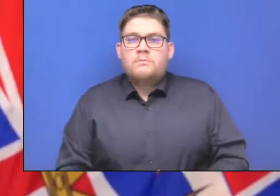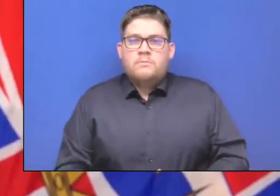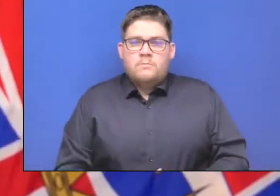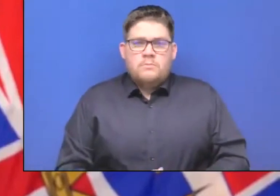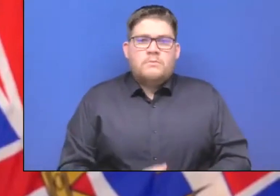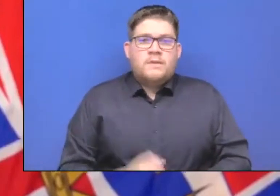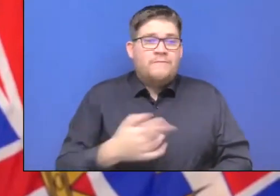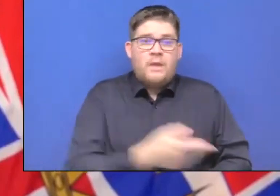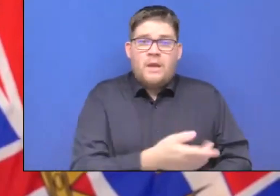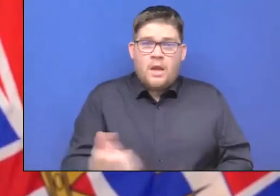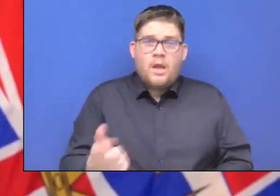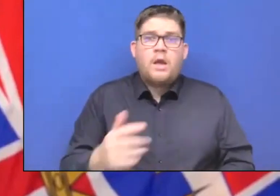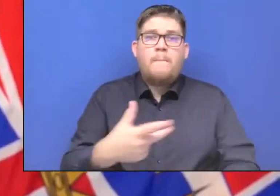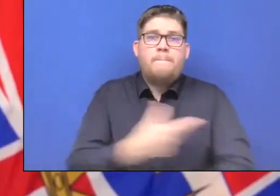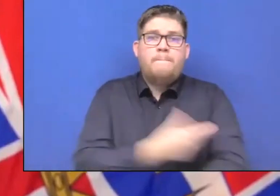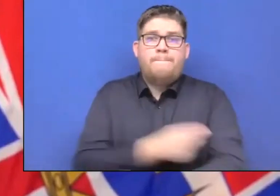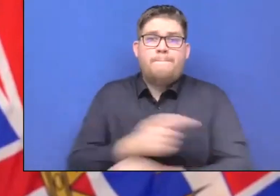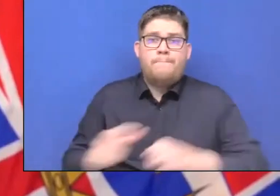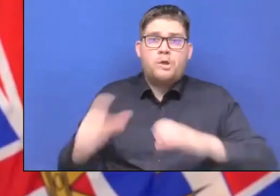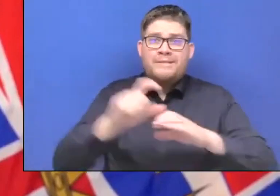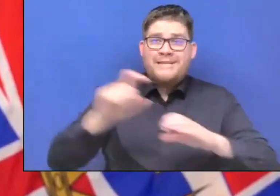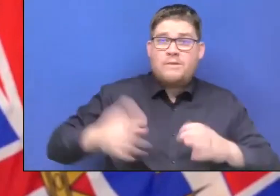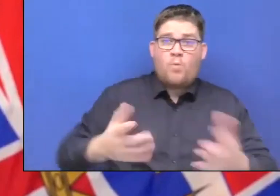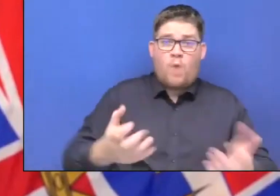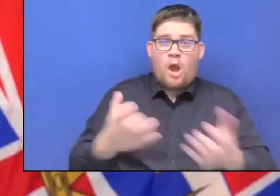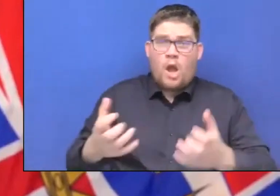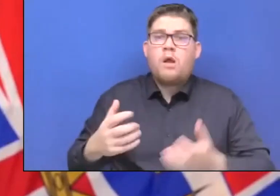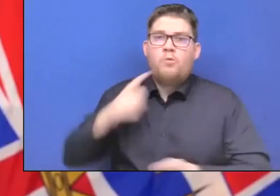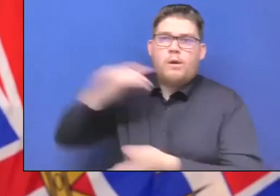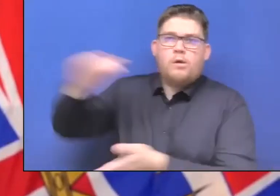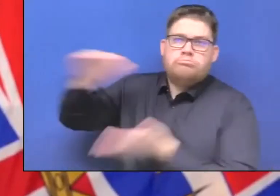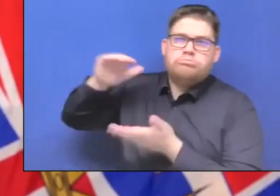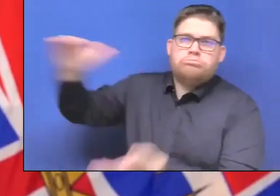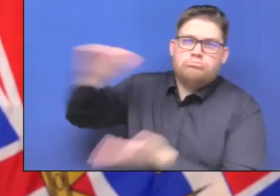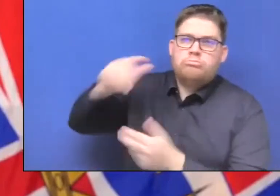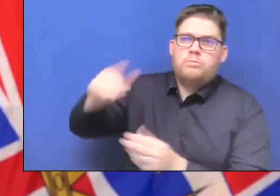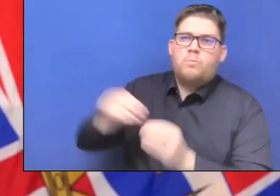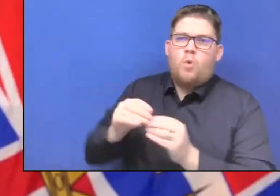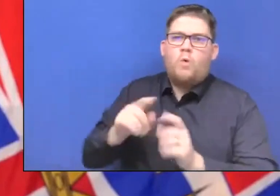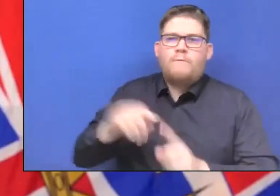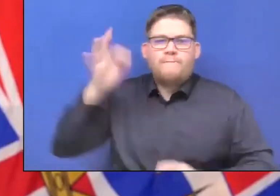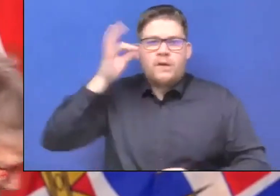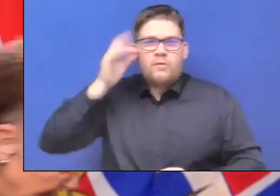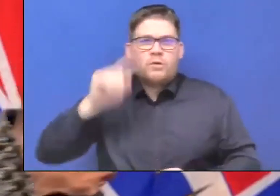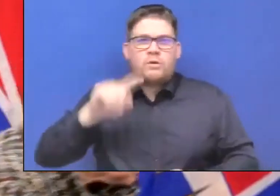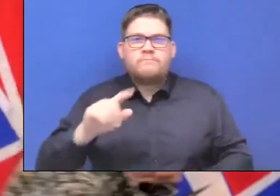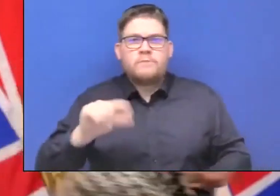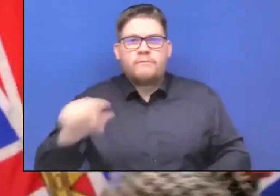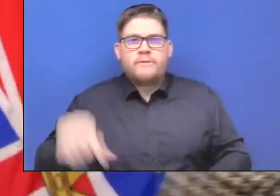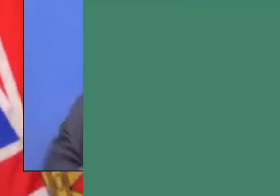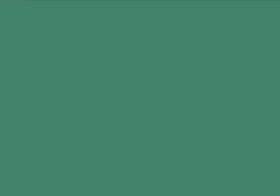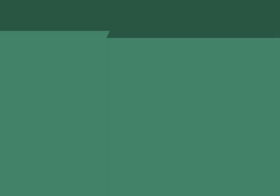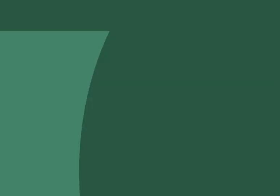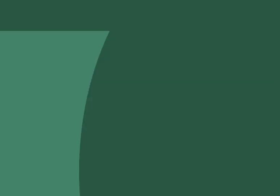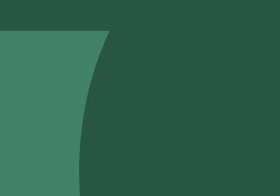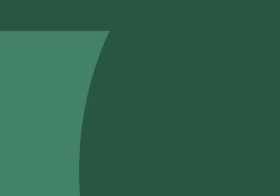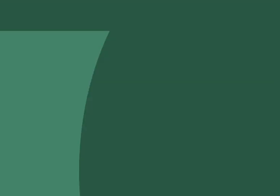projecting. There will be sufficient vaccine on hand. For the next question, we go to Richard Zussman, Global News.